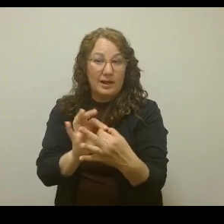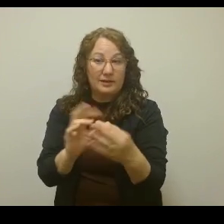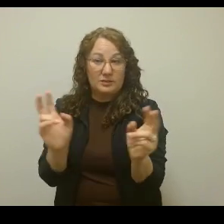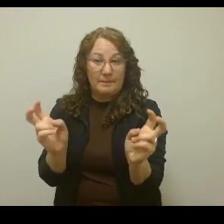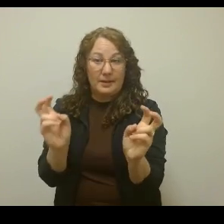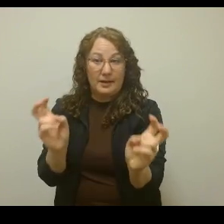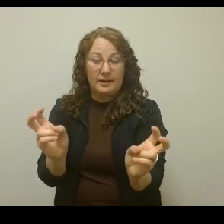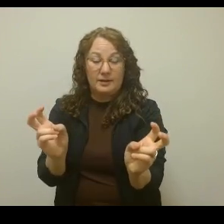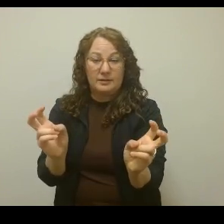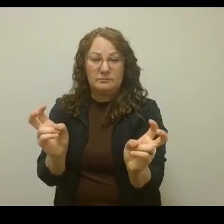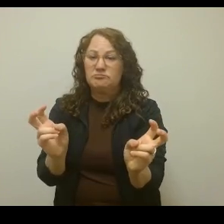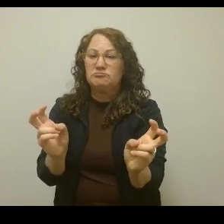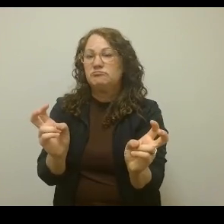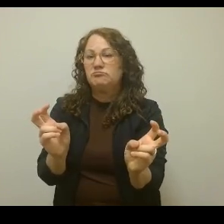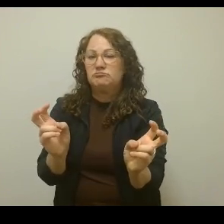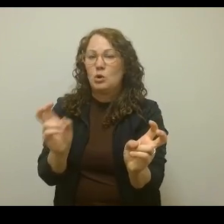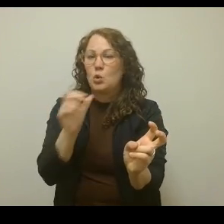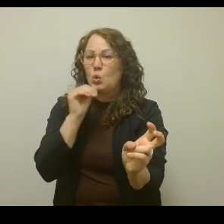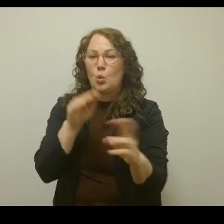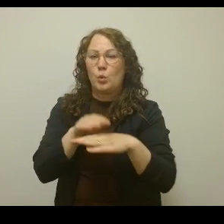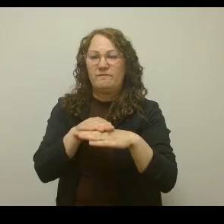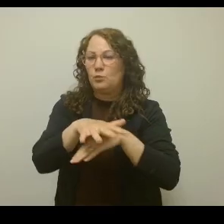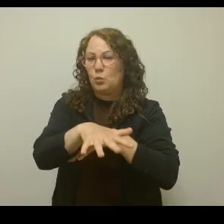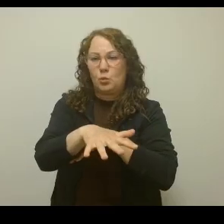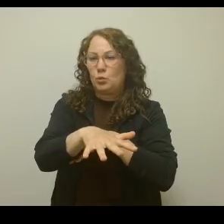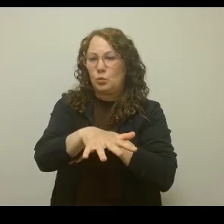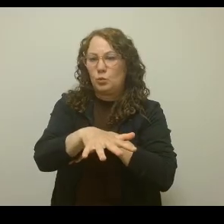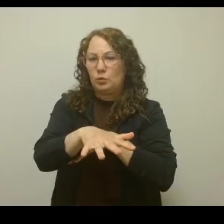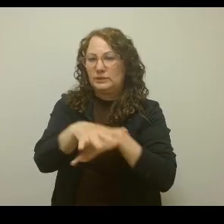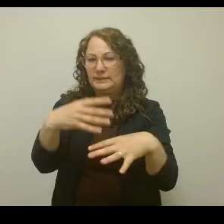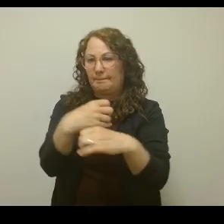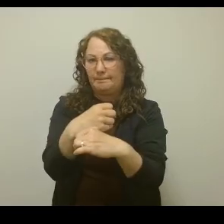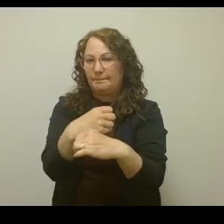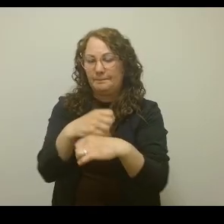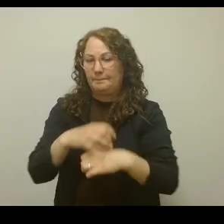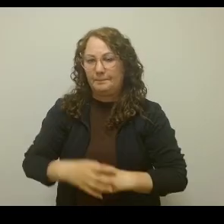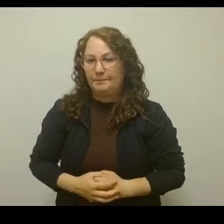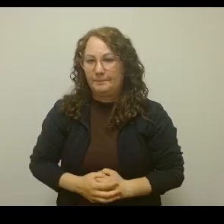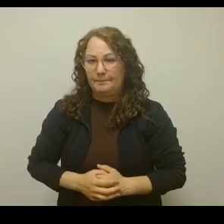topic should not influence the summary